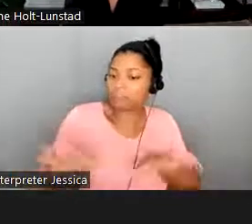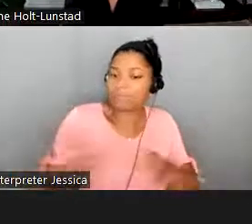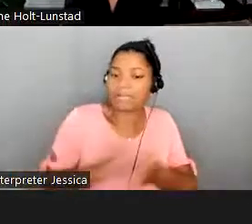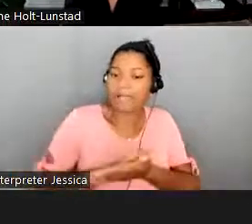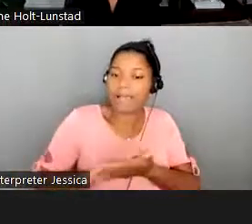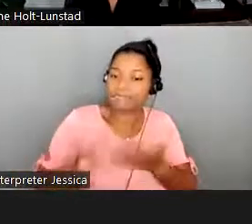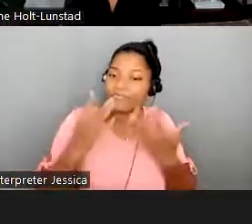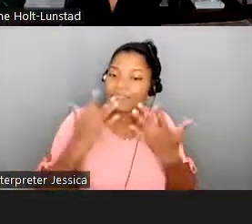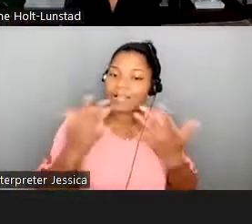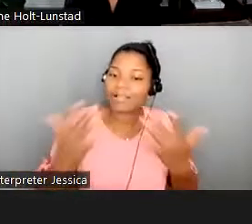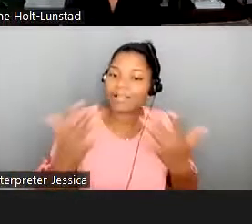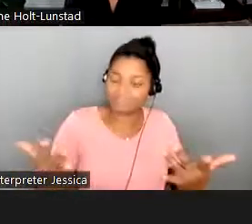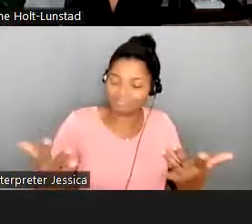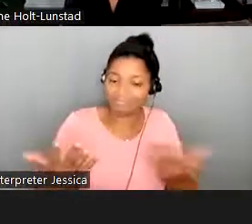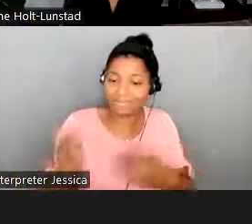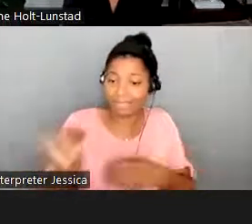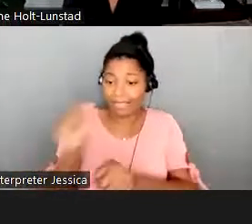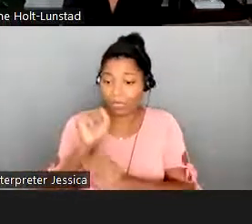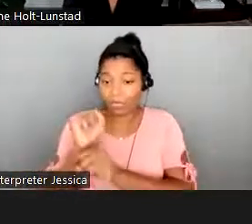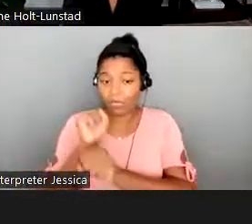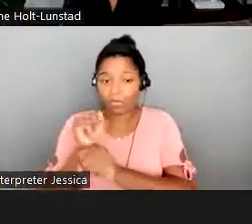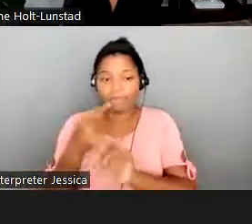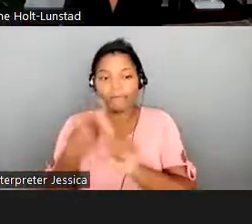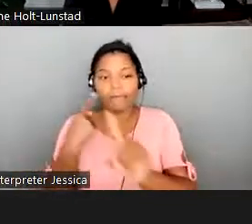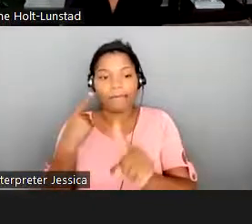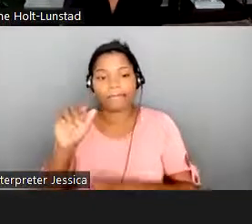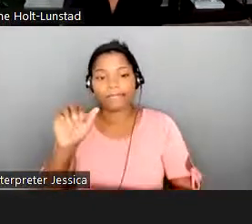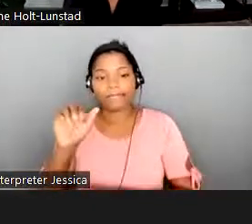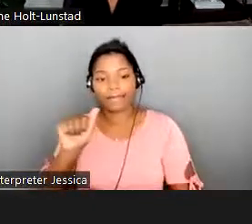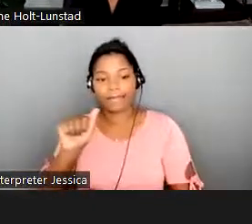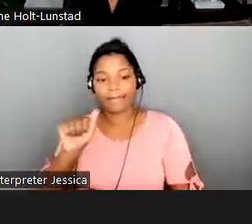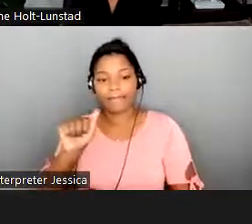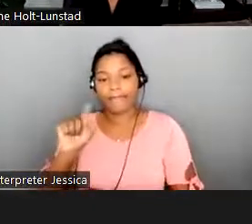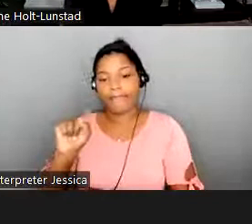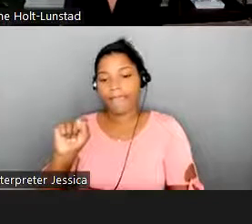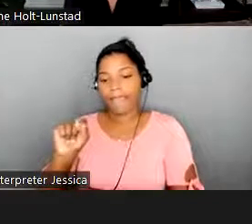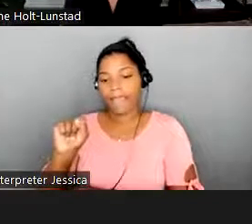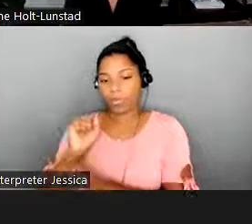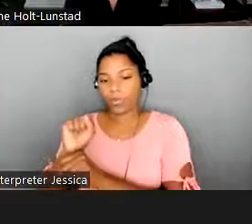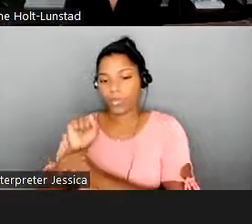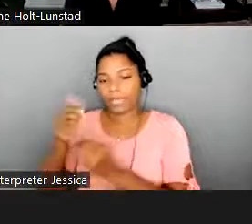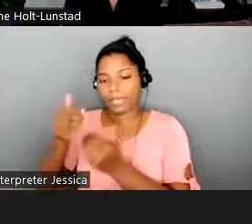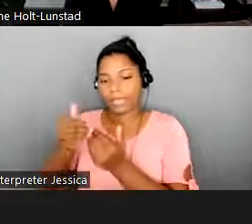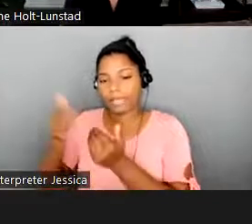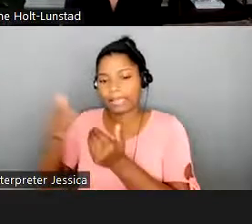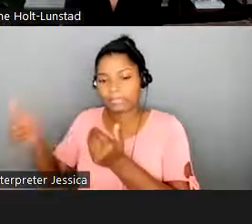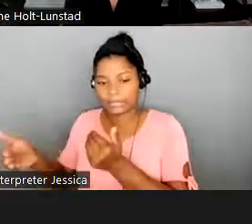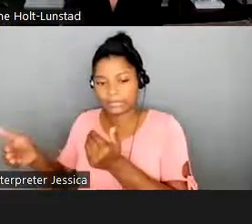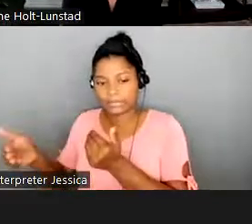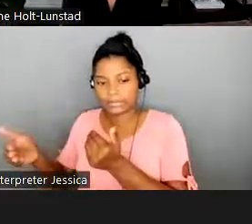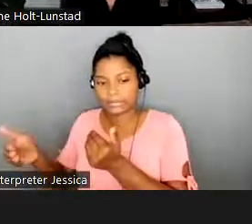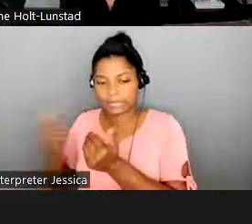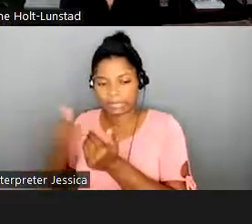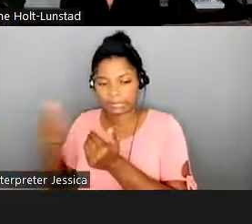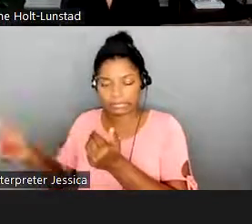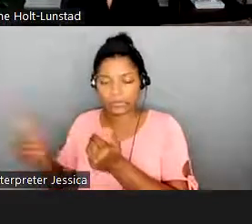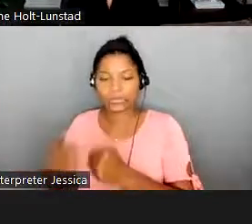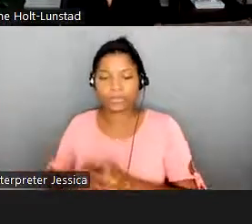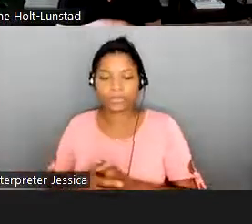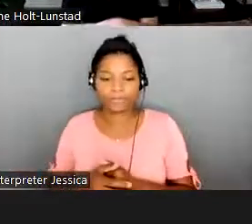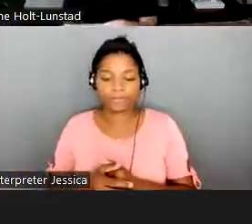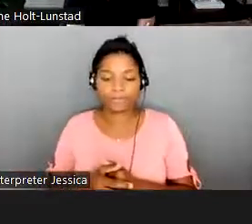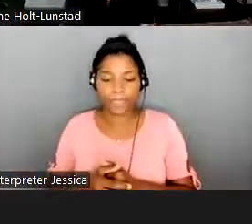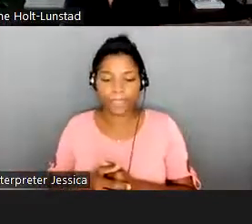was sponsored by the app Nextdoor, but was conducted independently and registered.